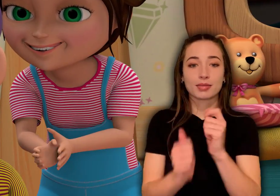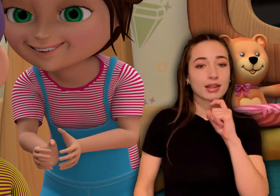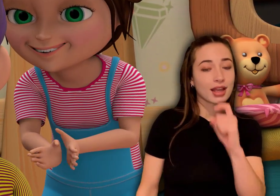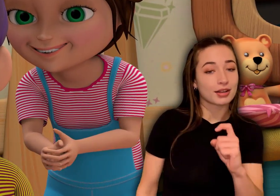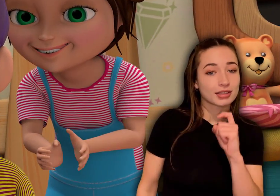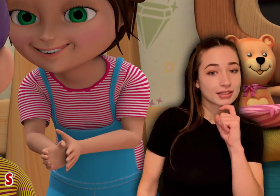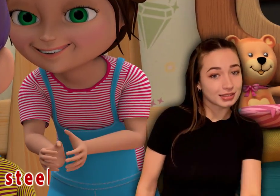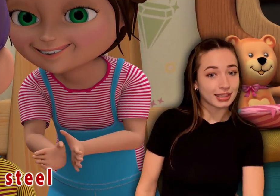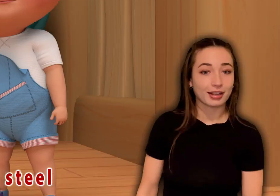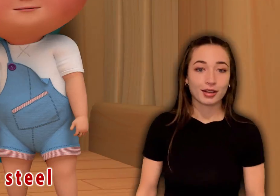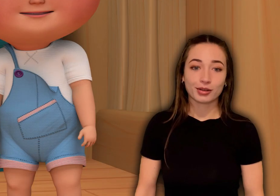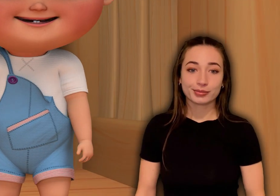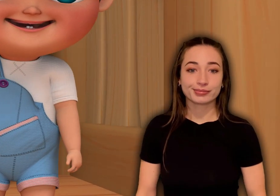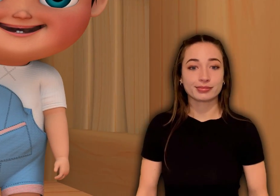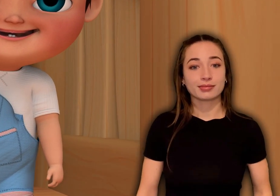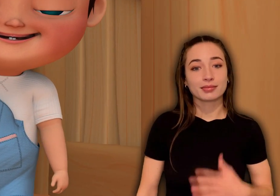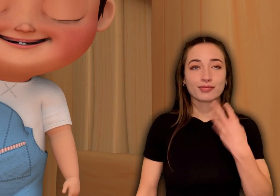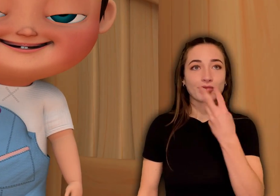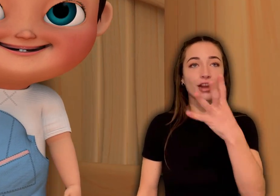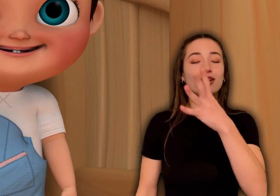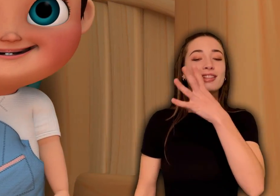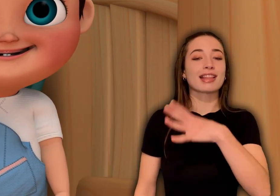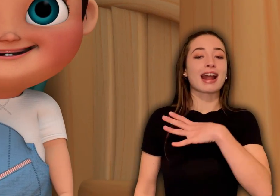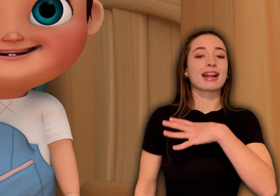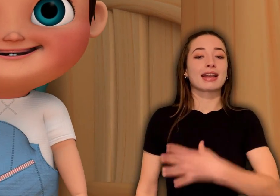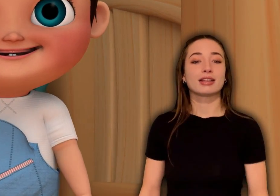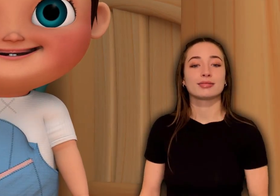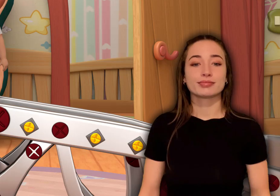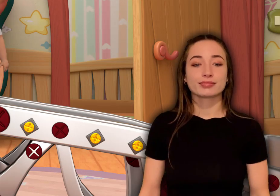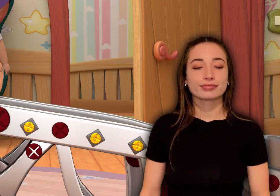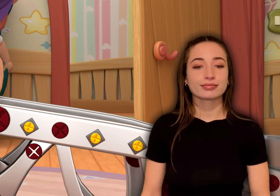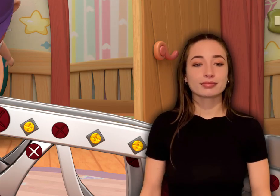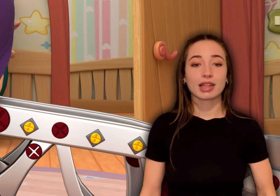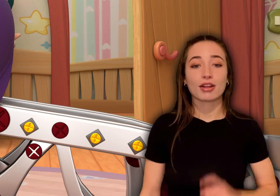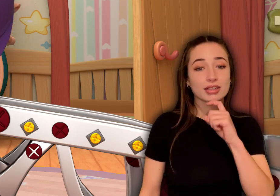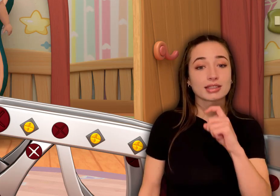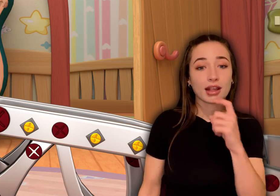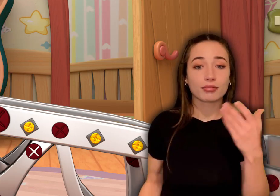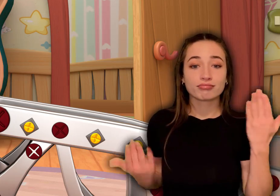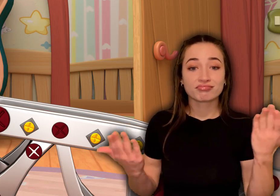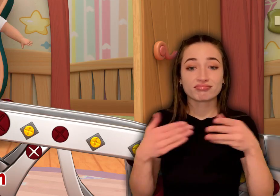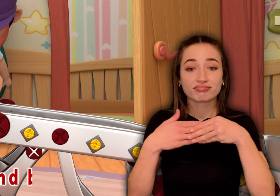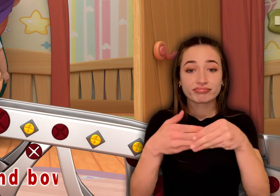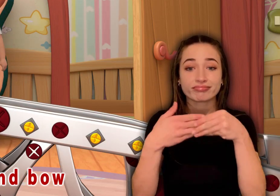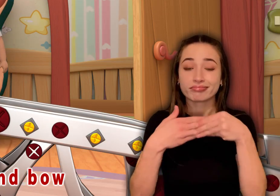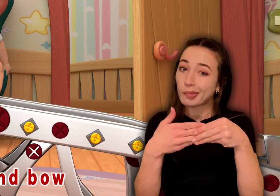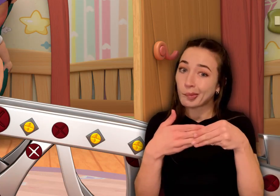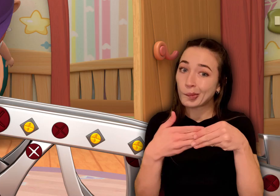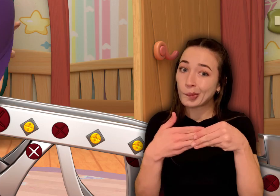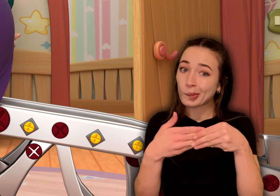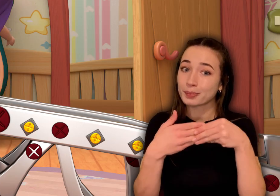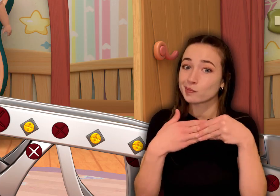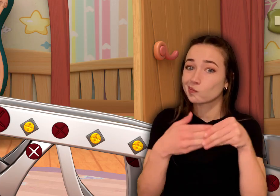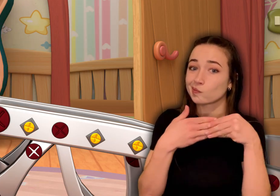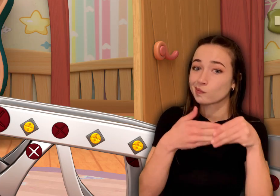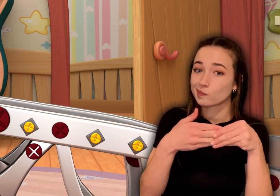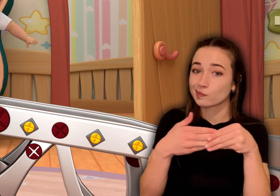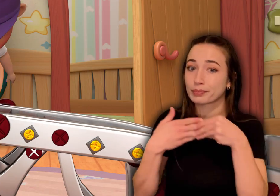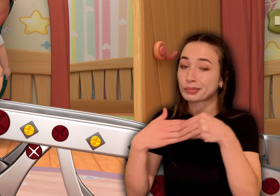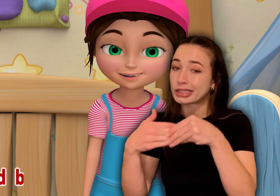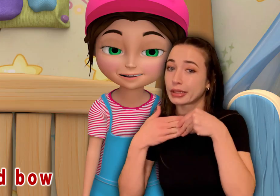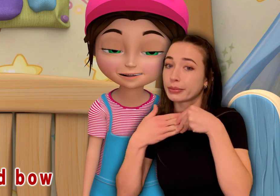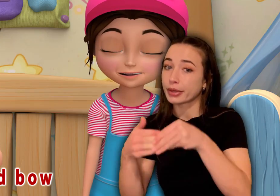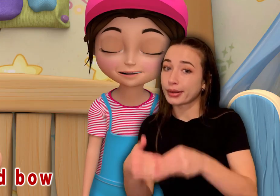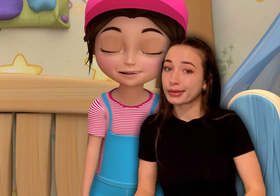build it up with Iron and Steel My Fair Lady ir and steel will bend and bow Bend and